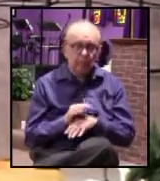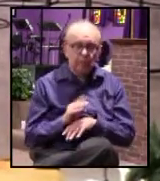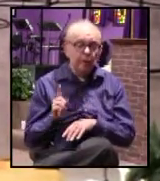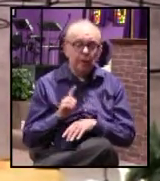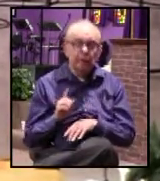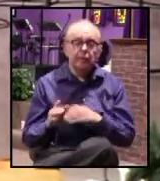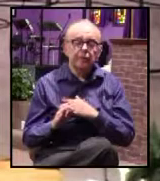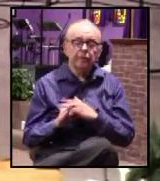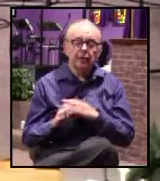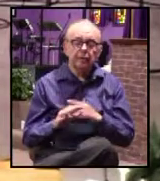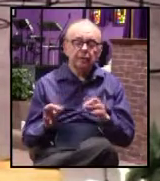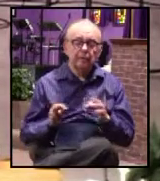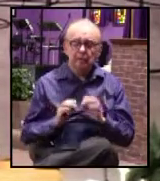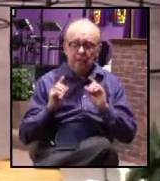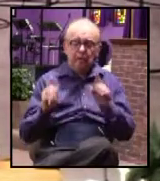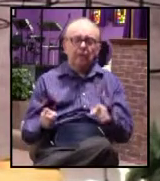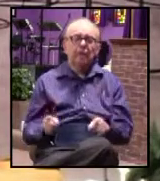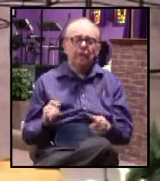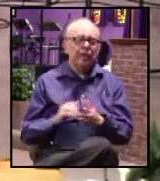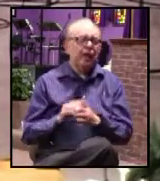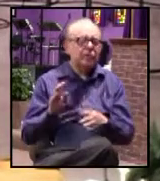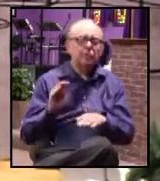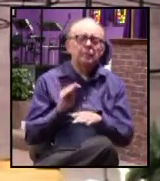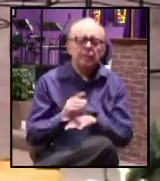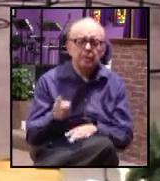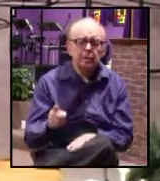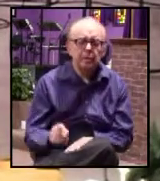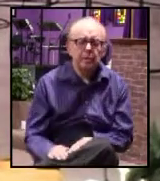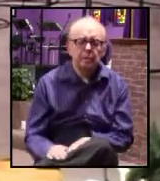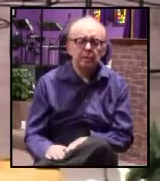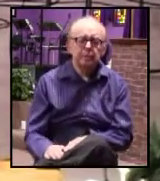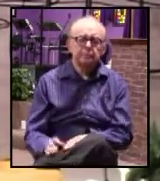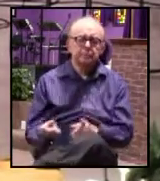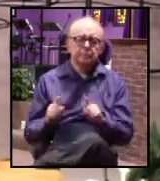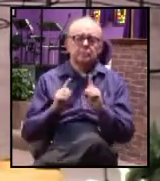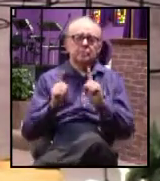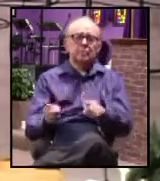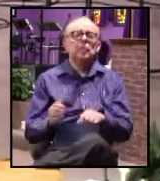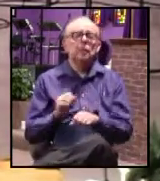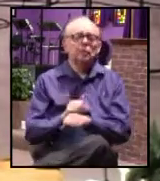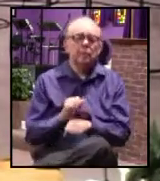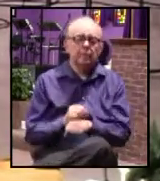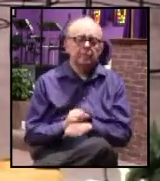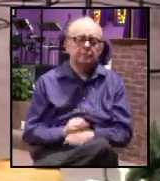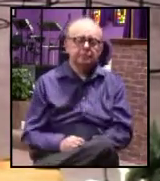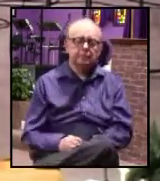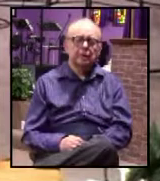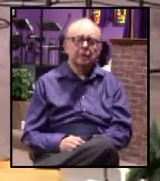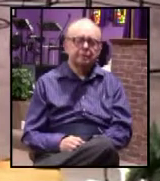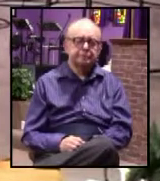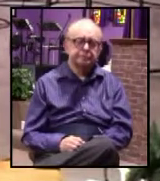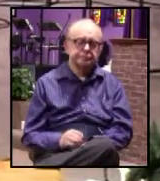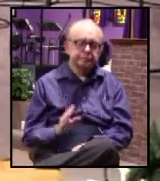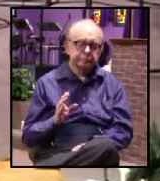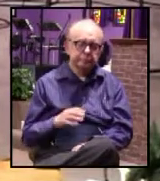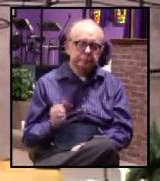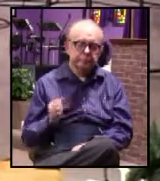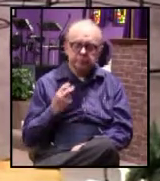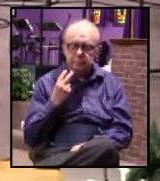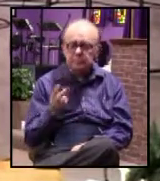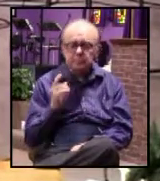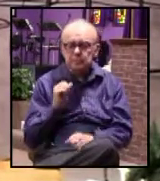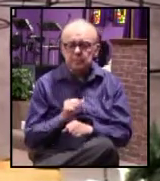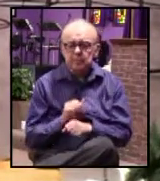field. When you go there, that's your mission. When you go to work, you got to see